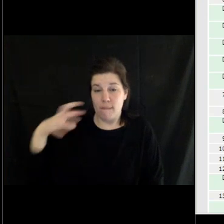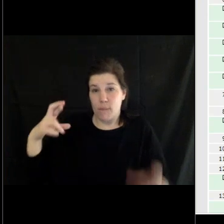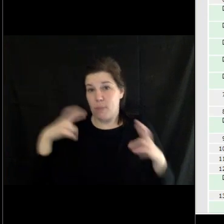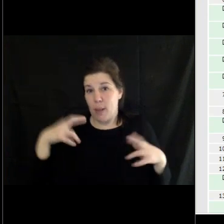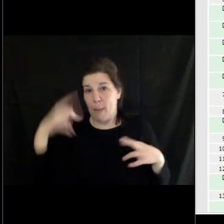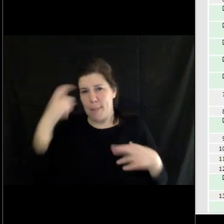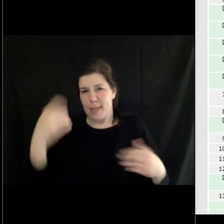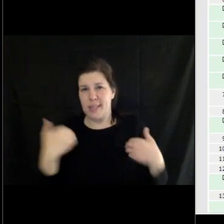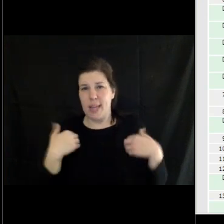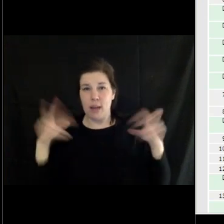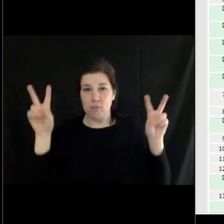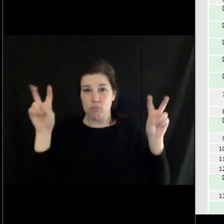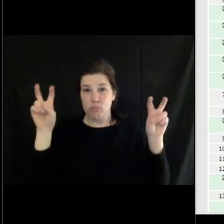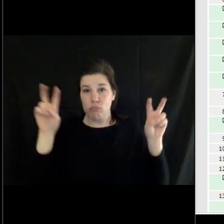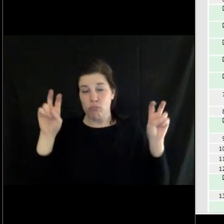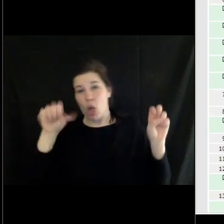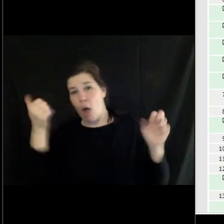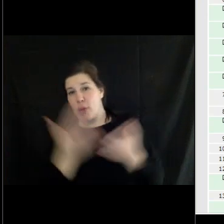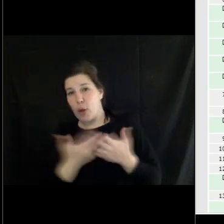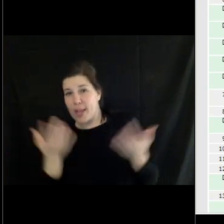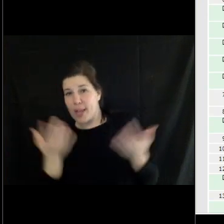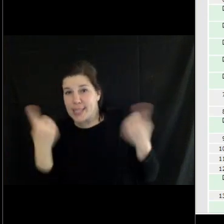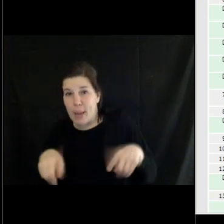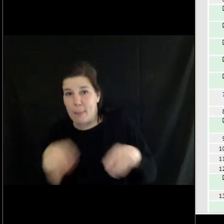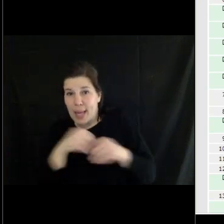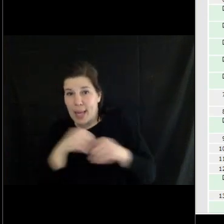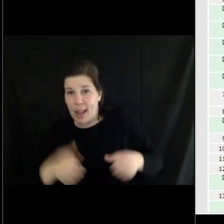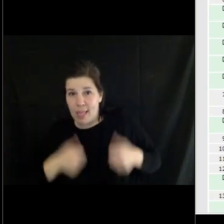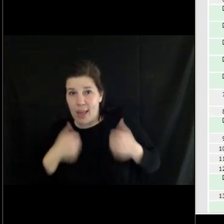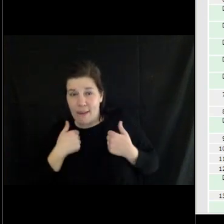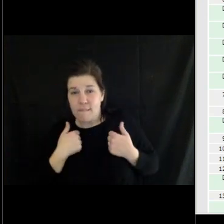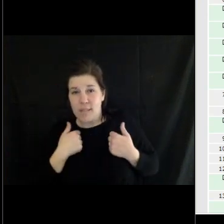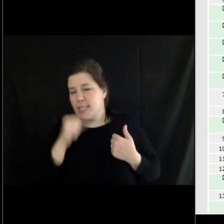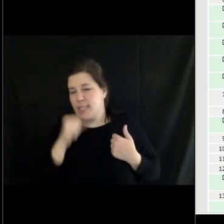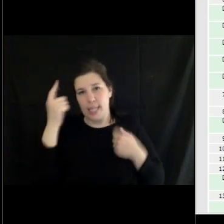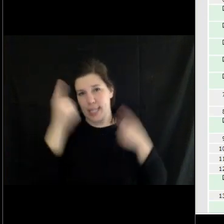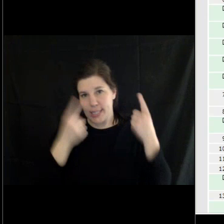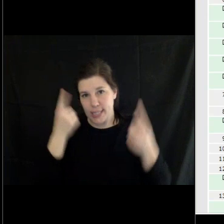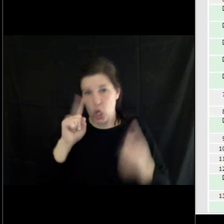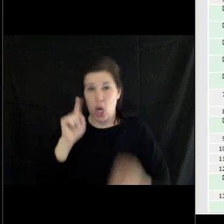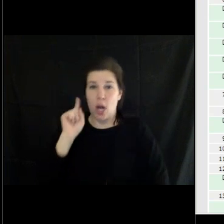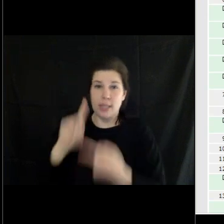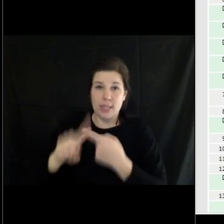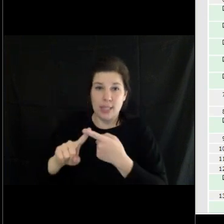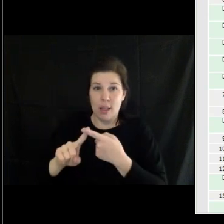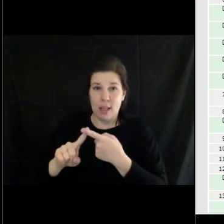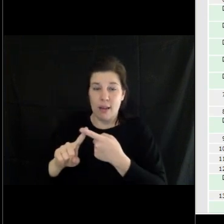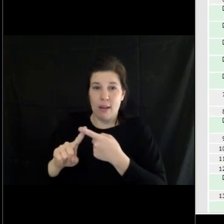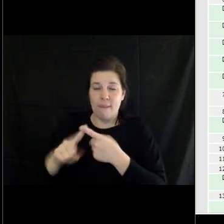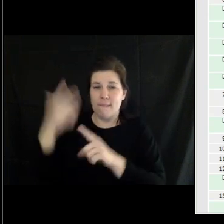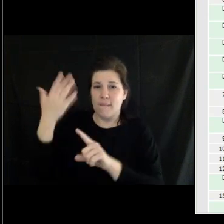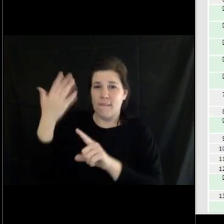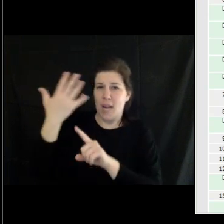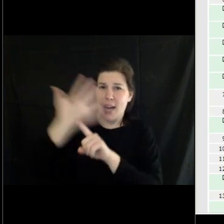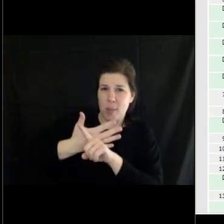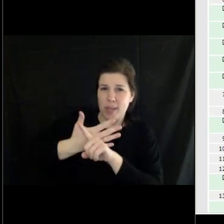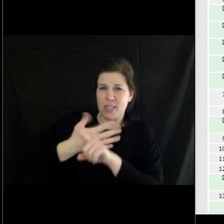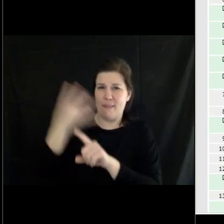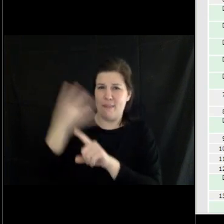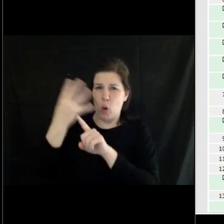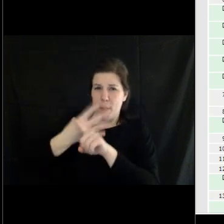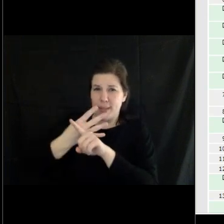things going on in his life that he did not take into consideration until 5 months later, 4 months